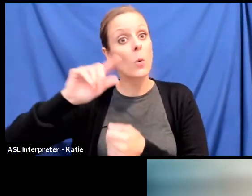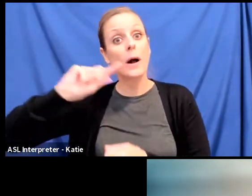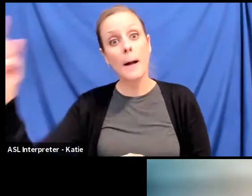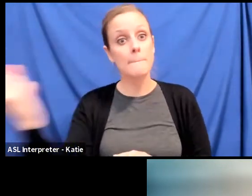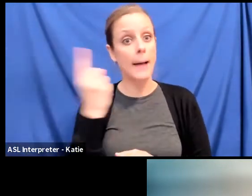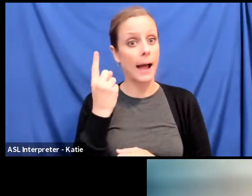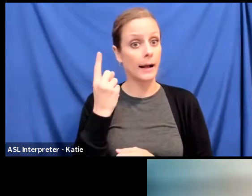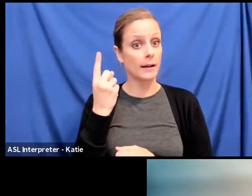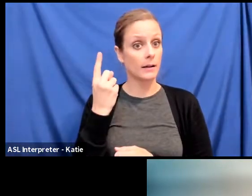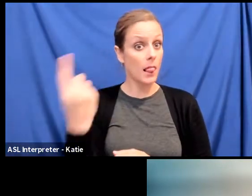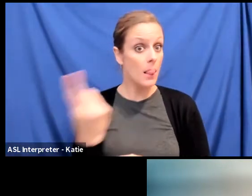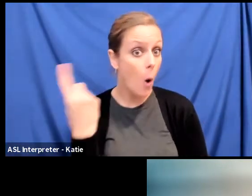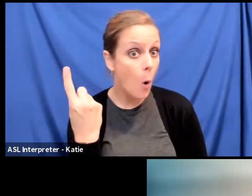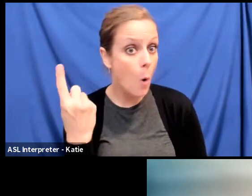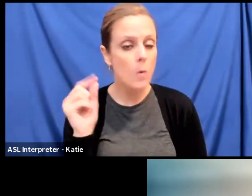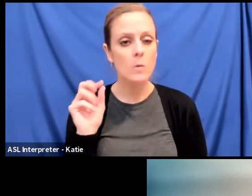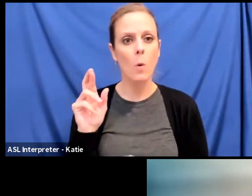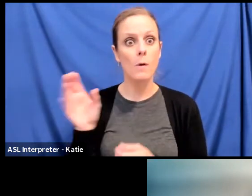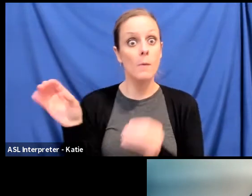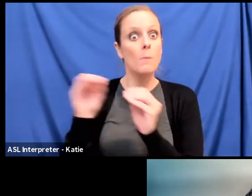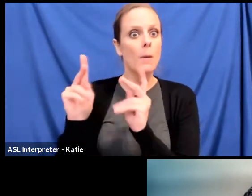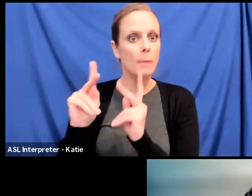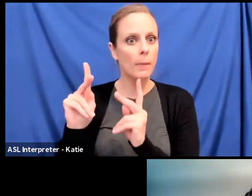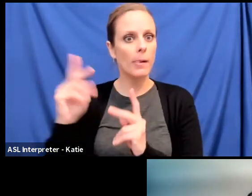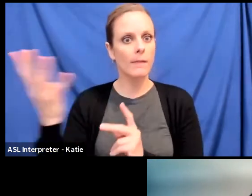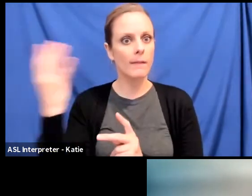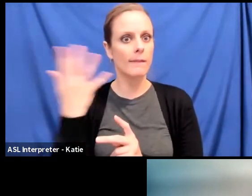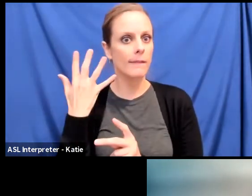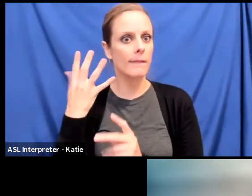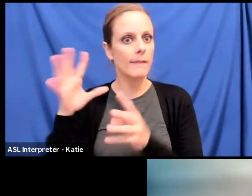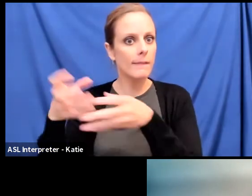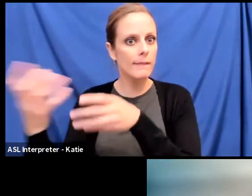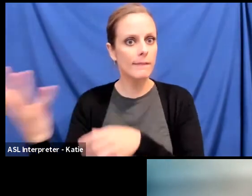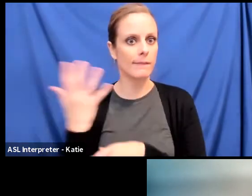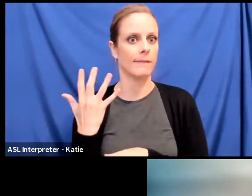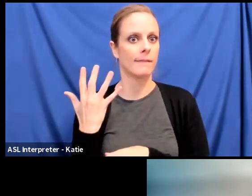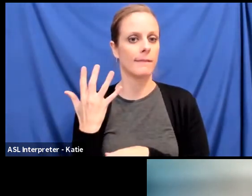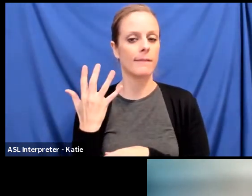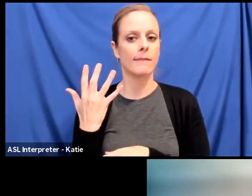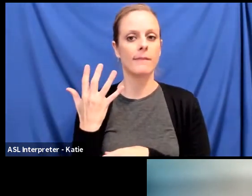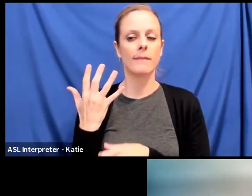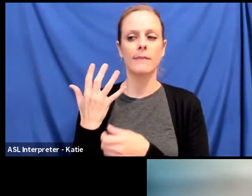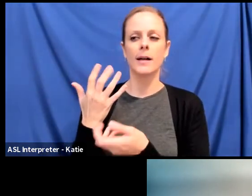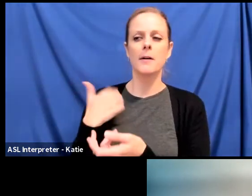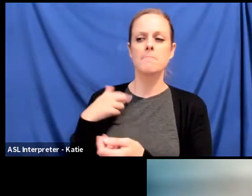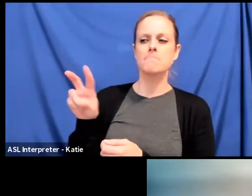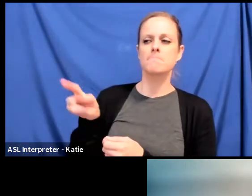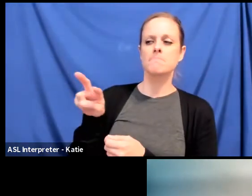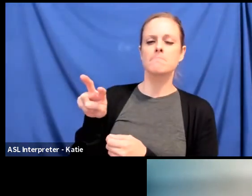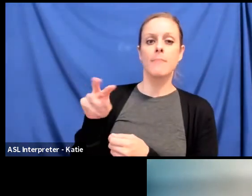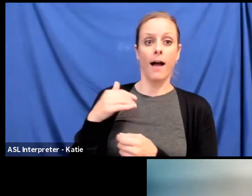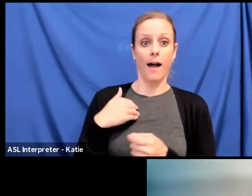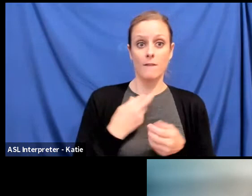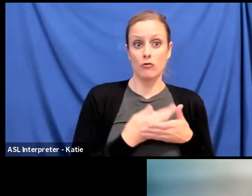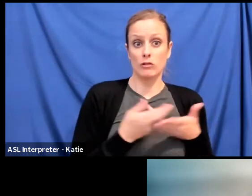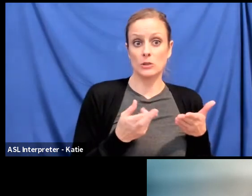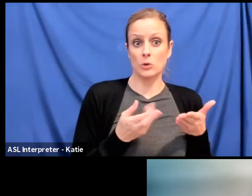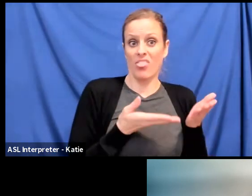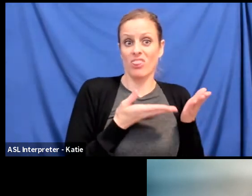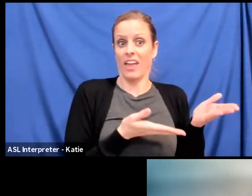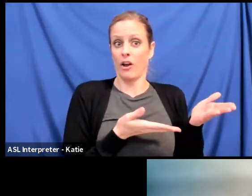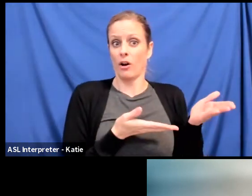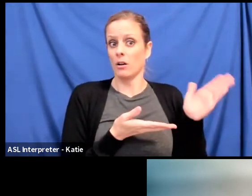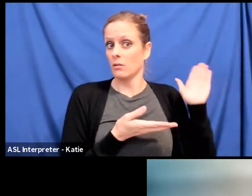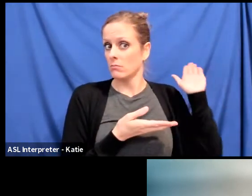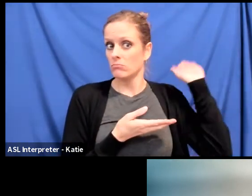by themselves or with more people. And I feel like just having the resources there is a big